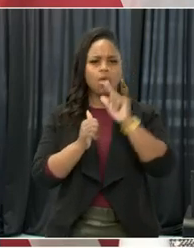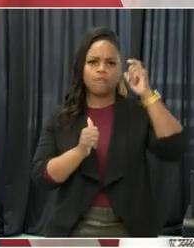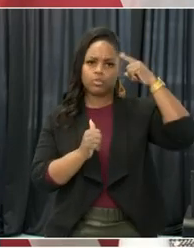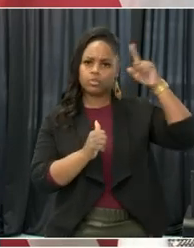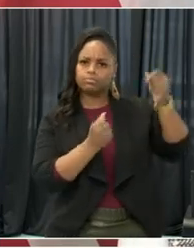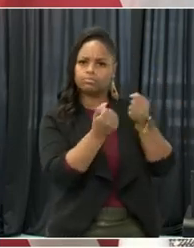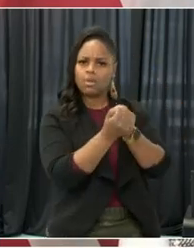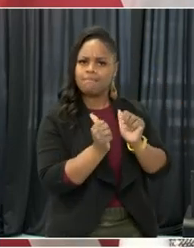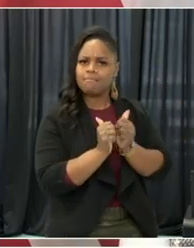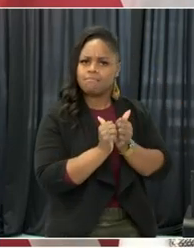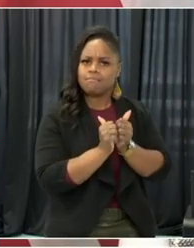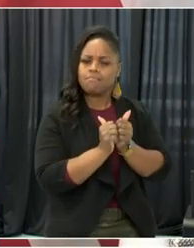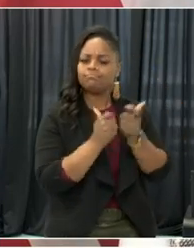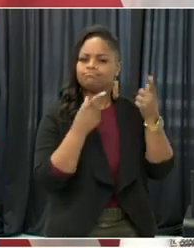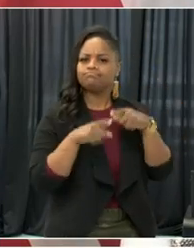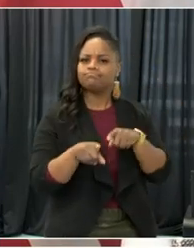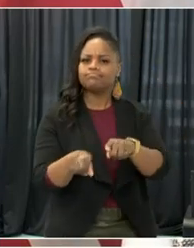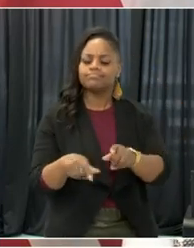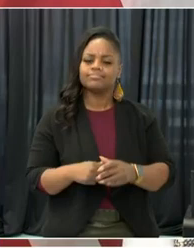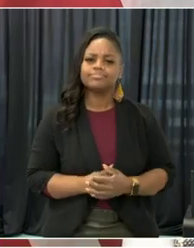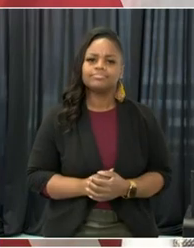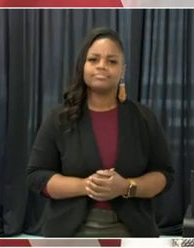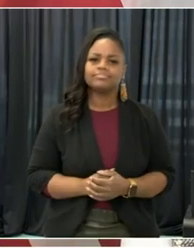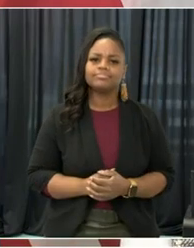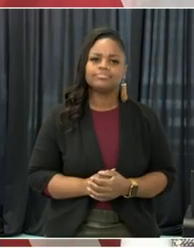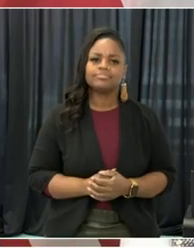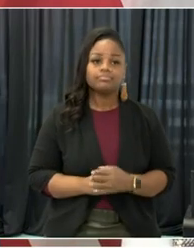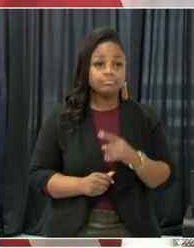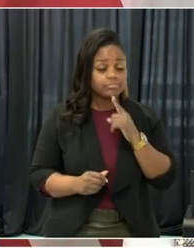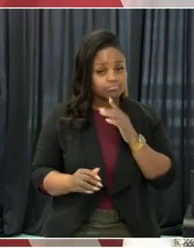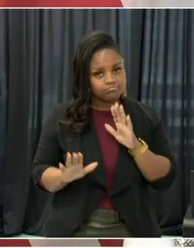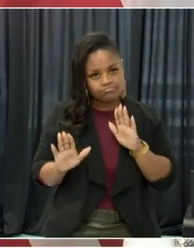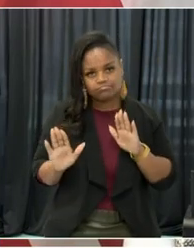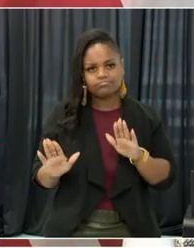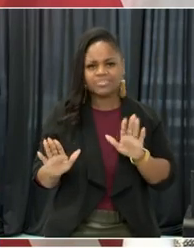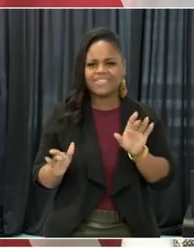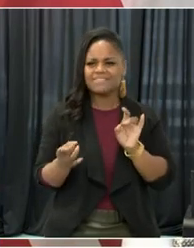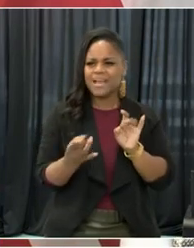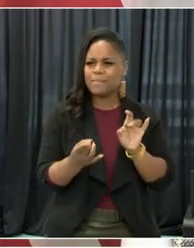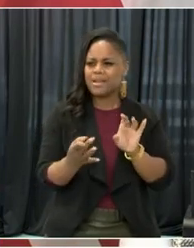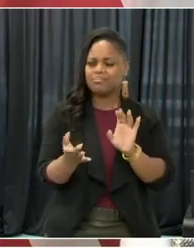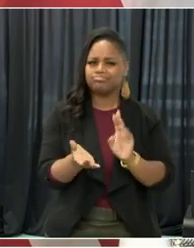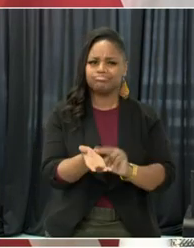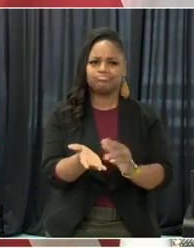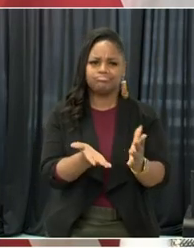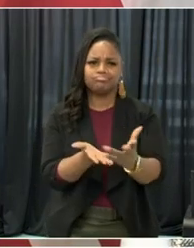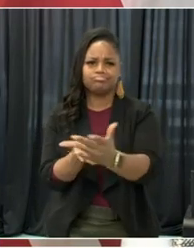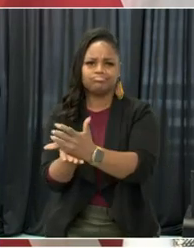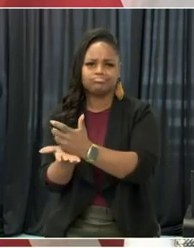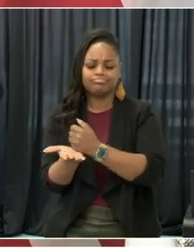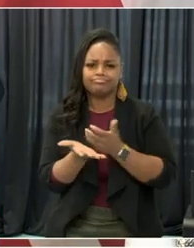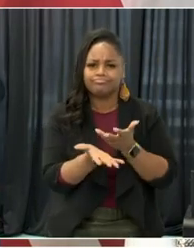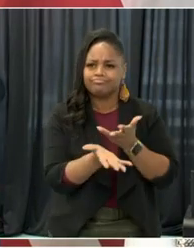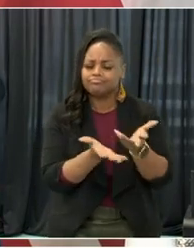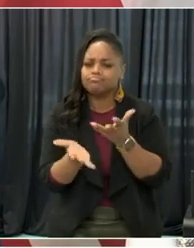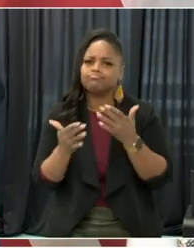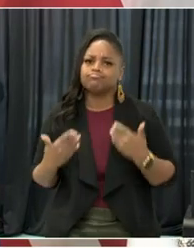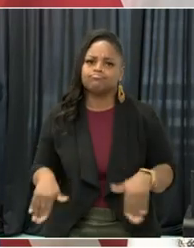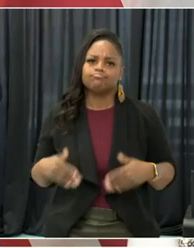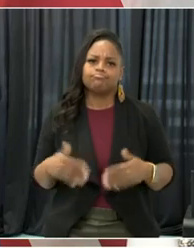them. We also got some very good feedback about better communicating with them and